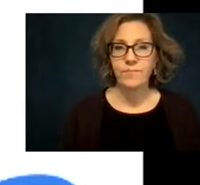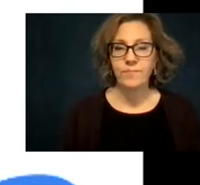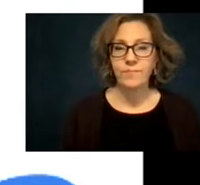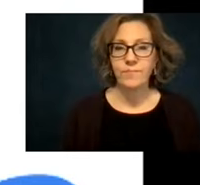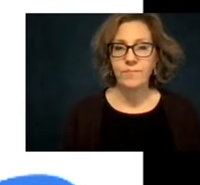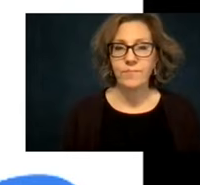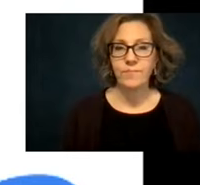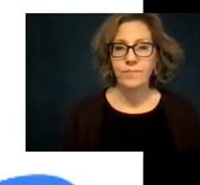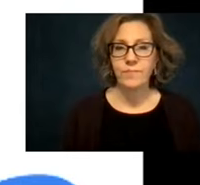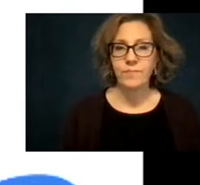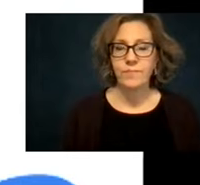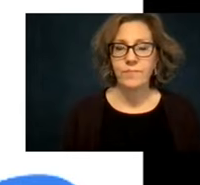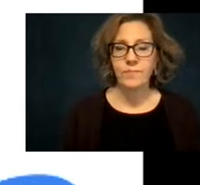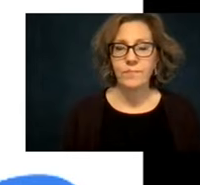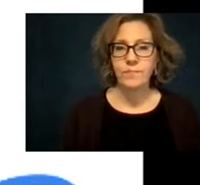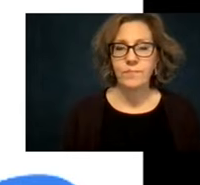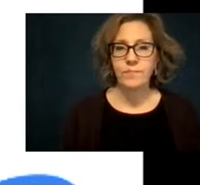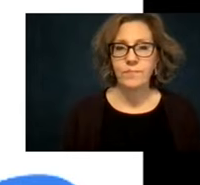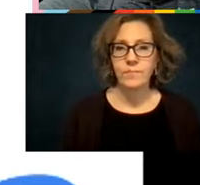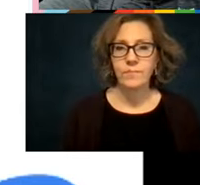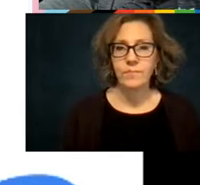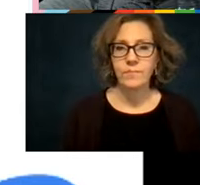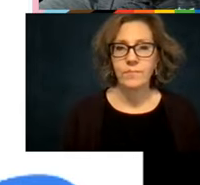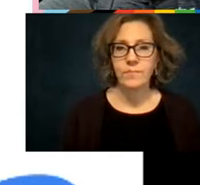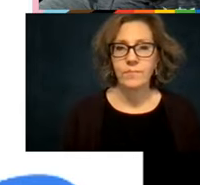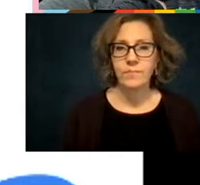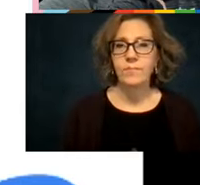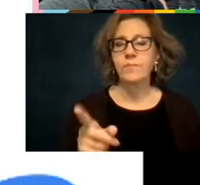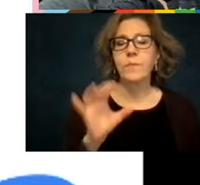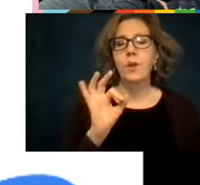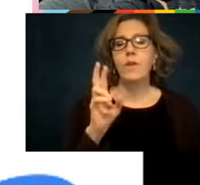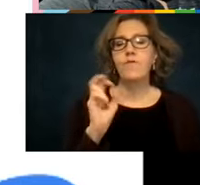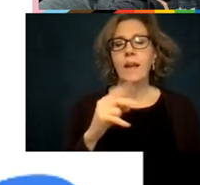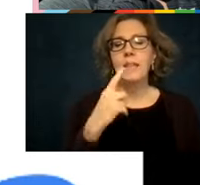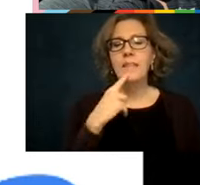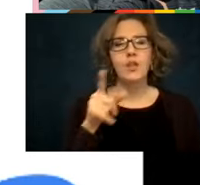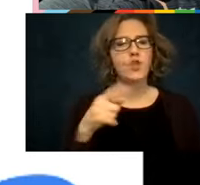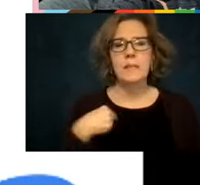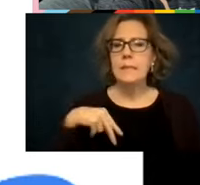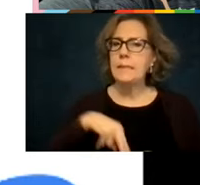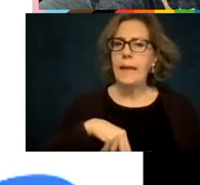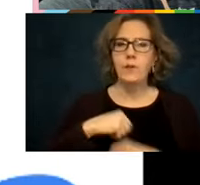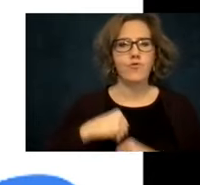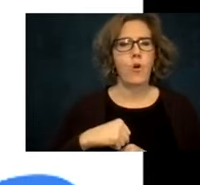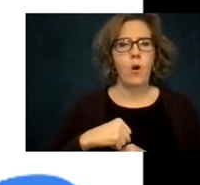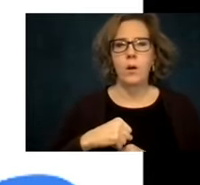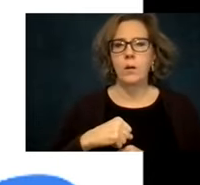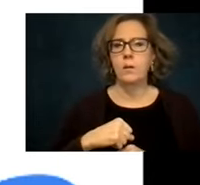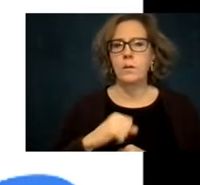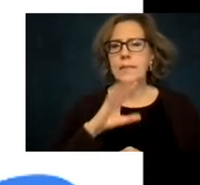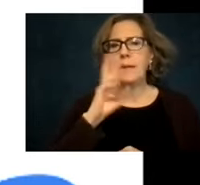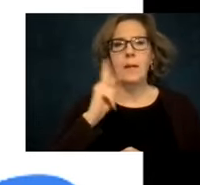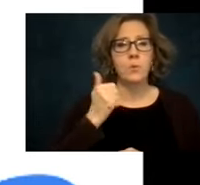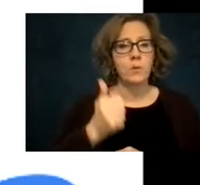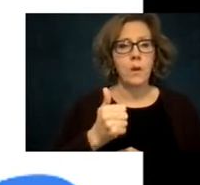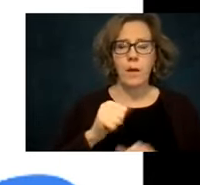Well, I know. Just stand your grounds and stand up on and continue advocating